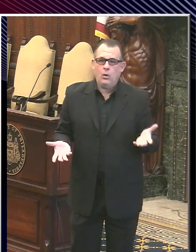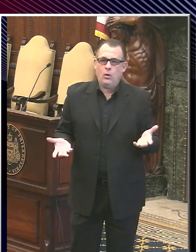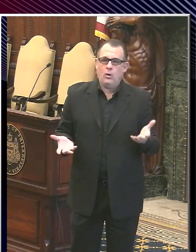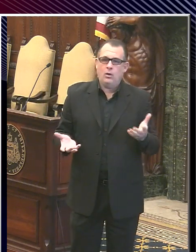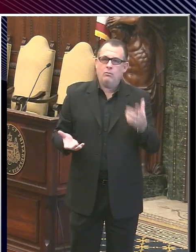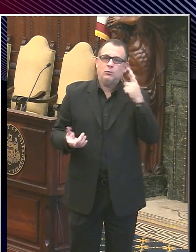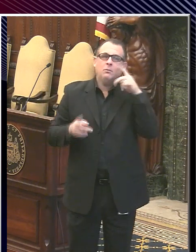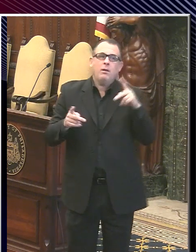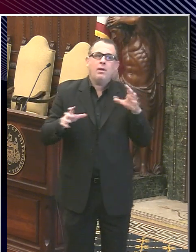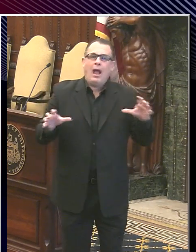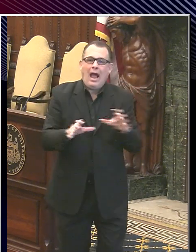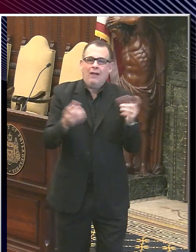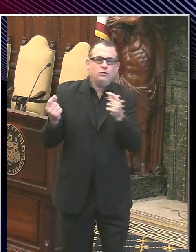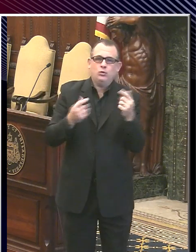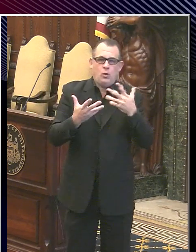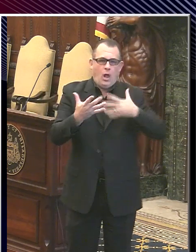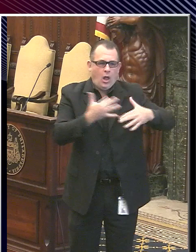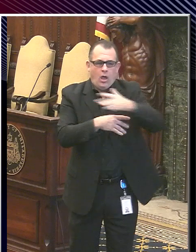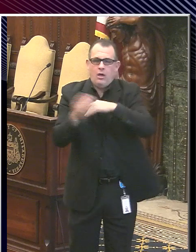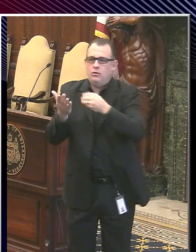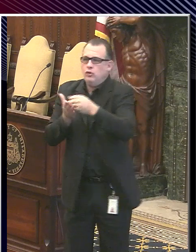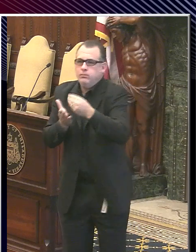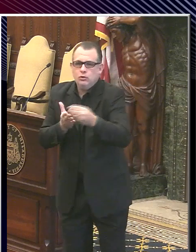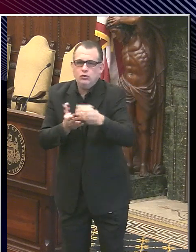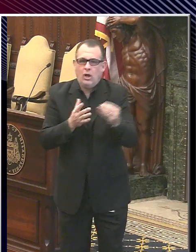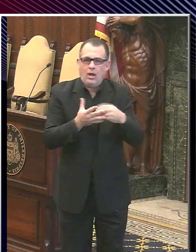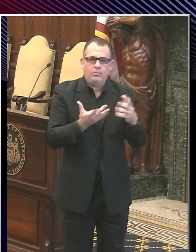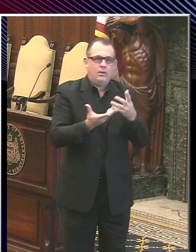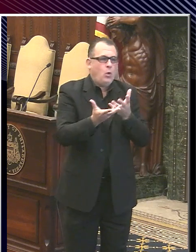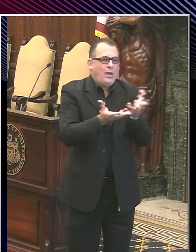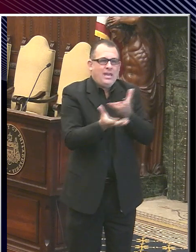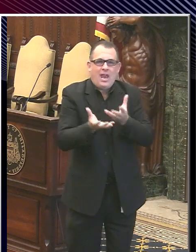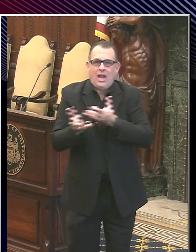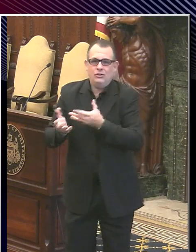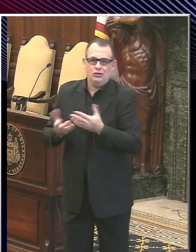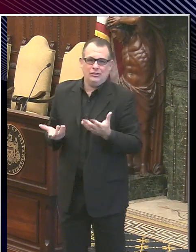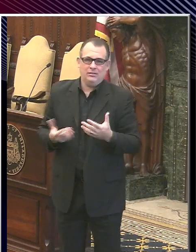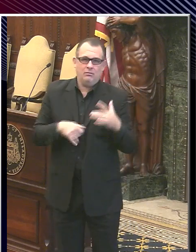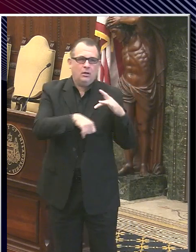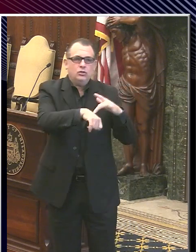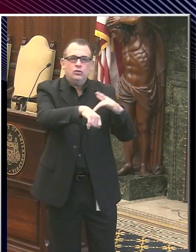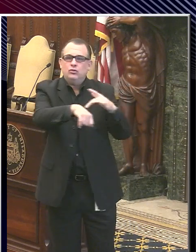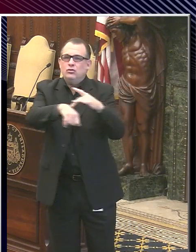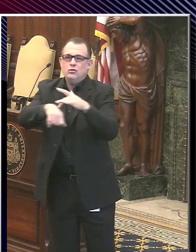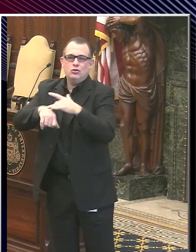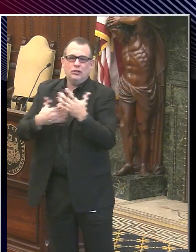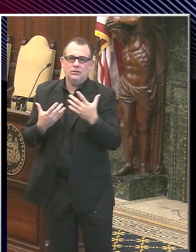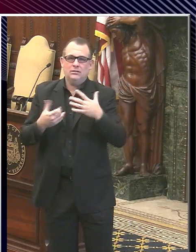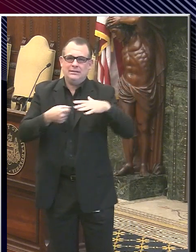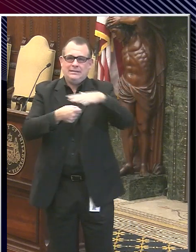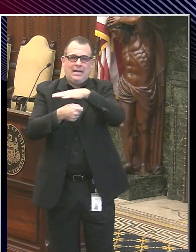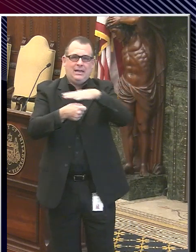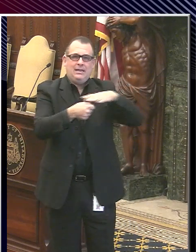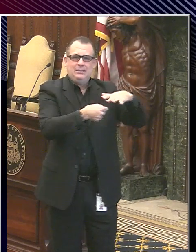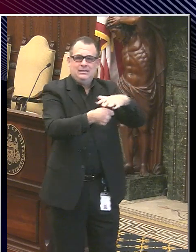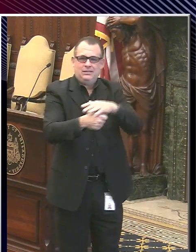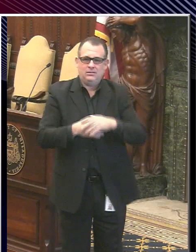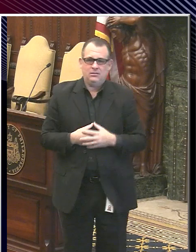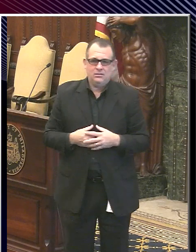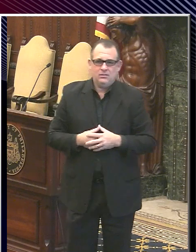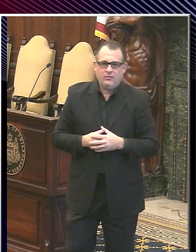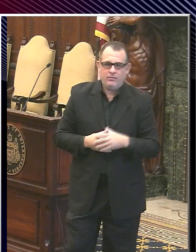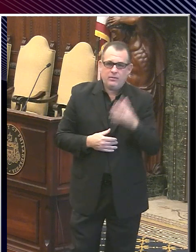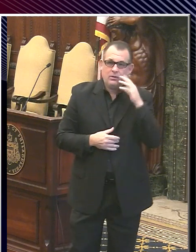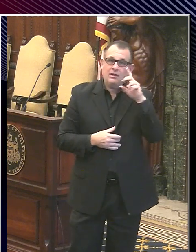get around, they shop, they work, they visit, they meet, they interact with others in many different settings. The data we get from smartphones say that in